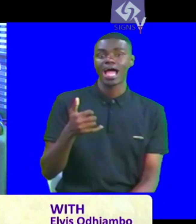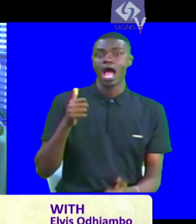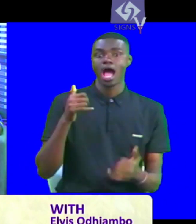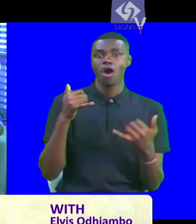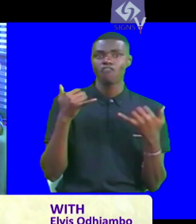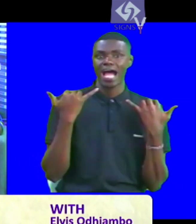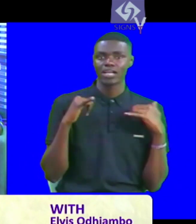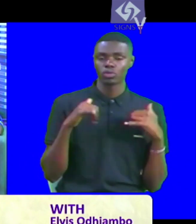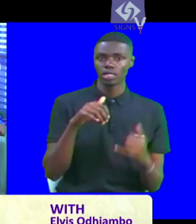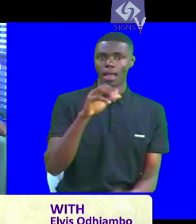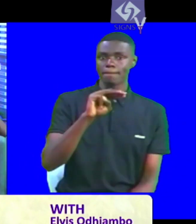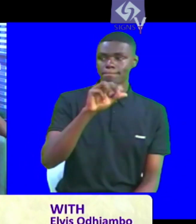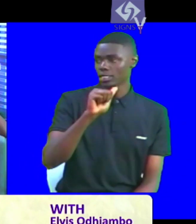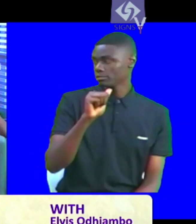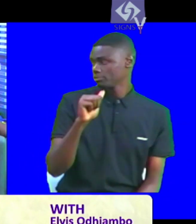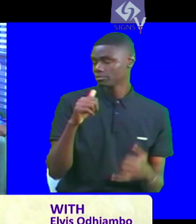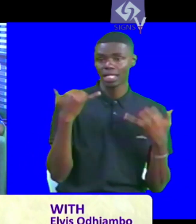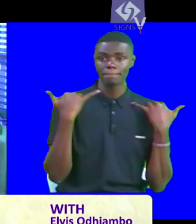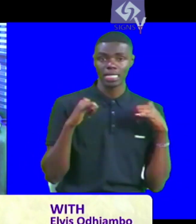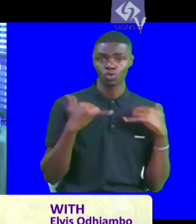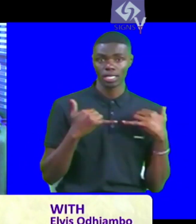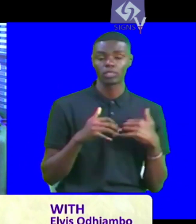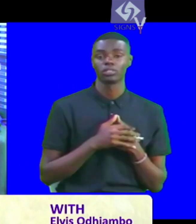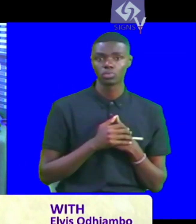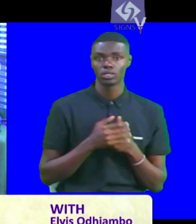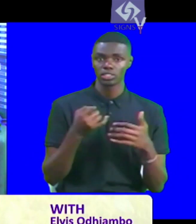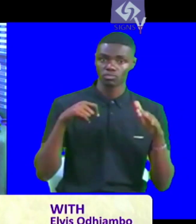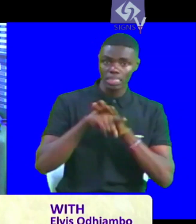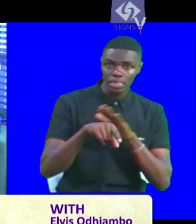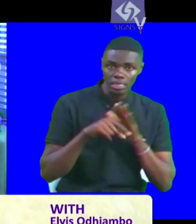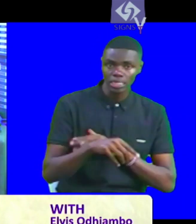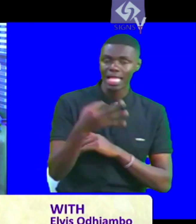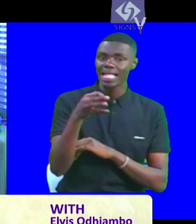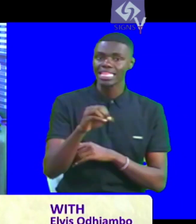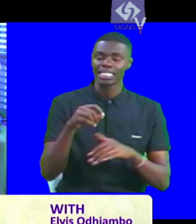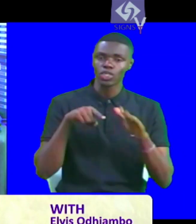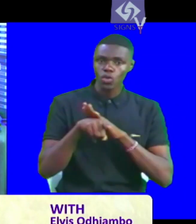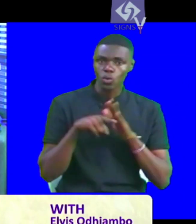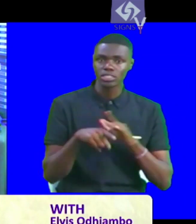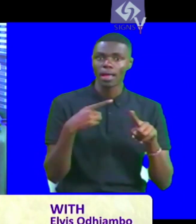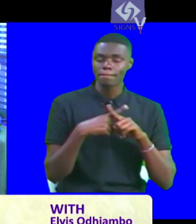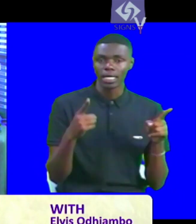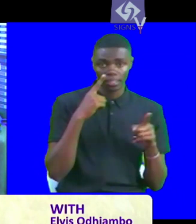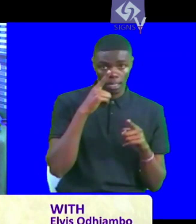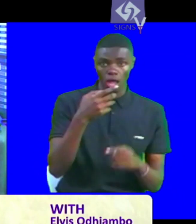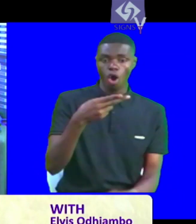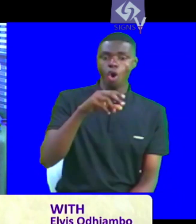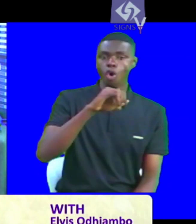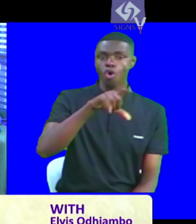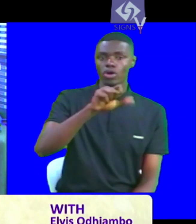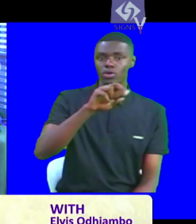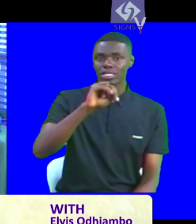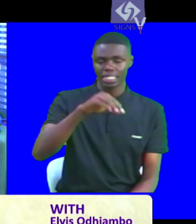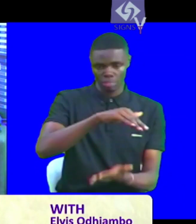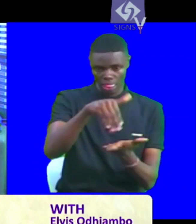on the services of Anthony Martial. Marcus Rashford was very instrumental last season, scoring 30 goals. This time round